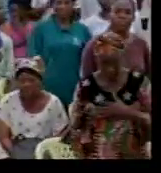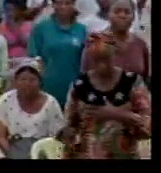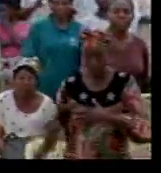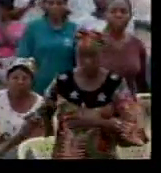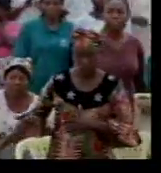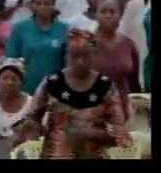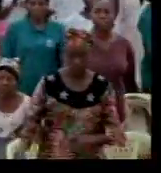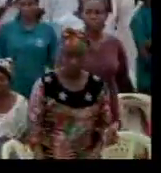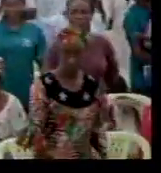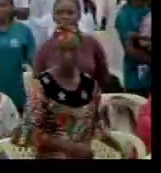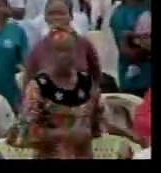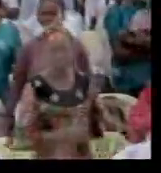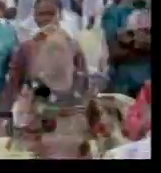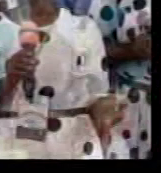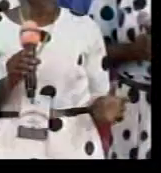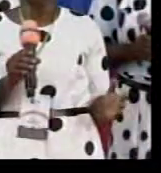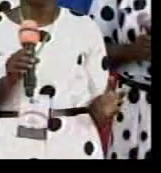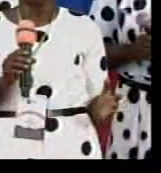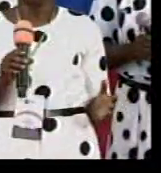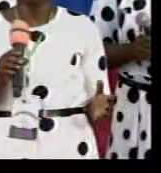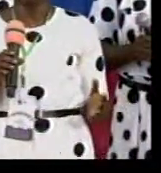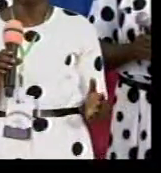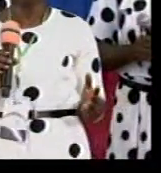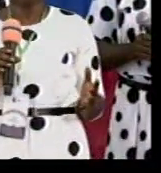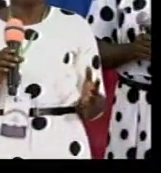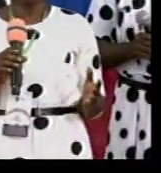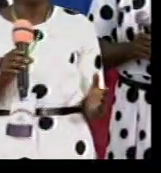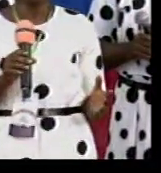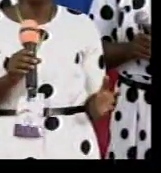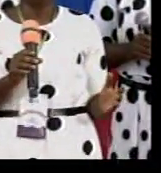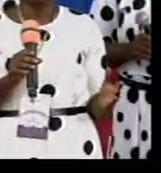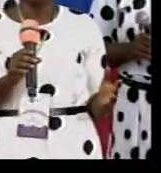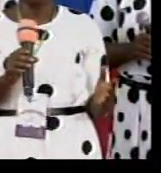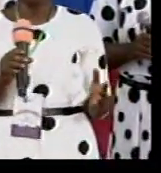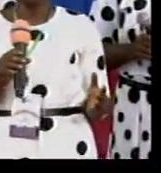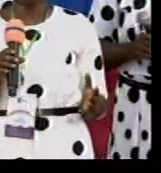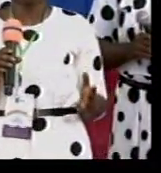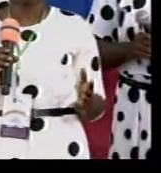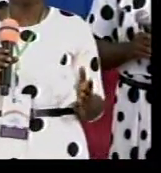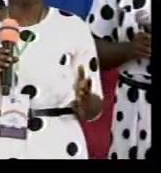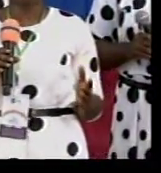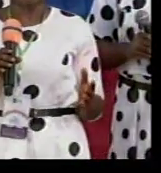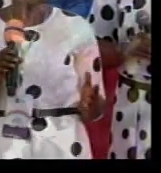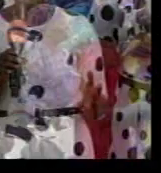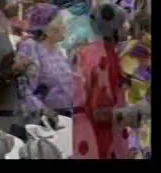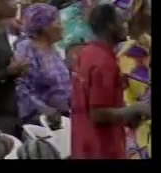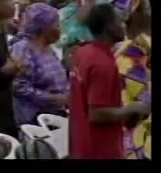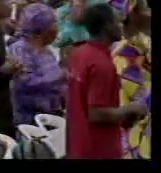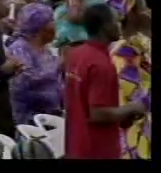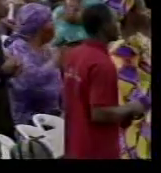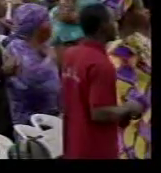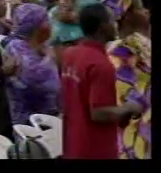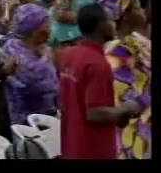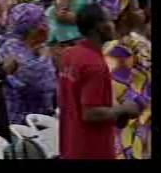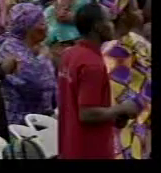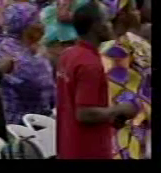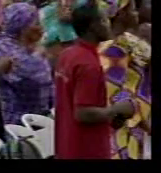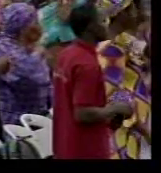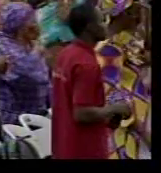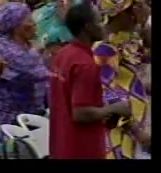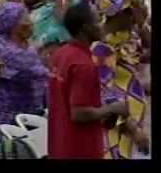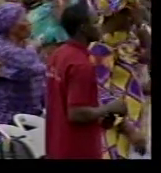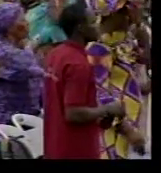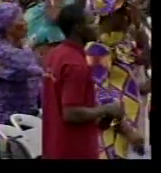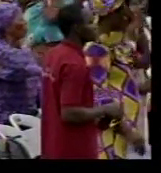not what we are going to major on. We have a more sure word of prophecy. And this word, the Bible, God has given us,